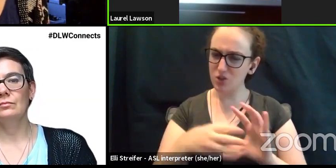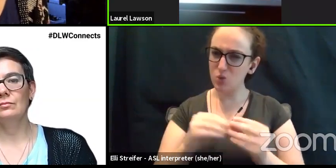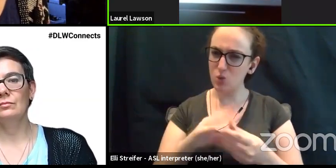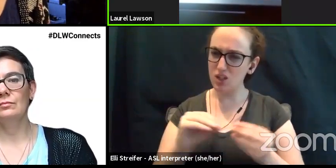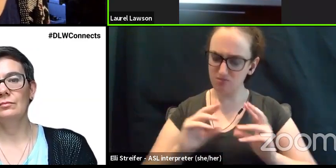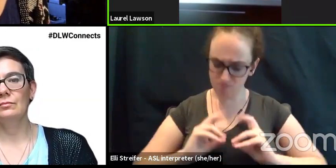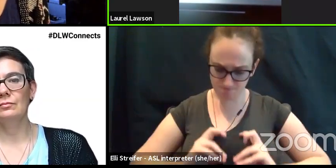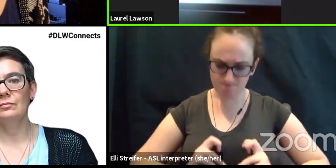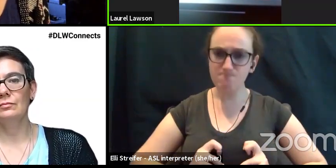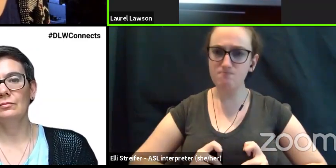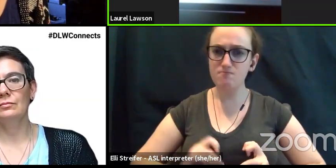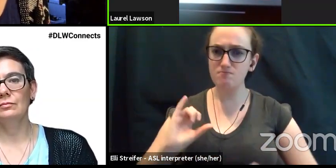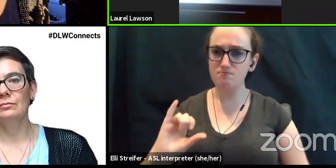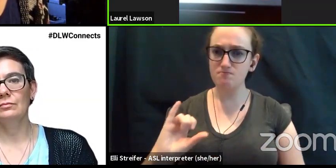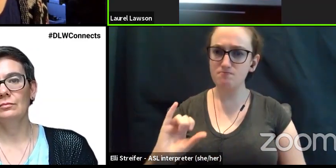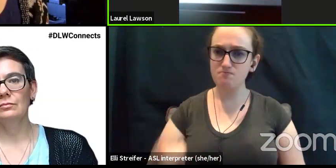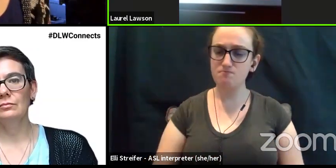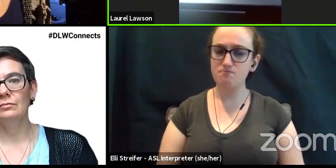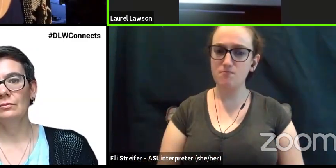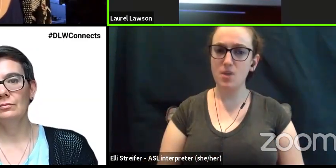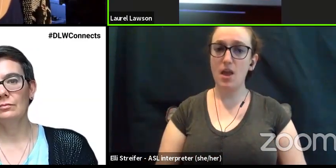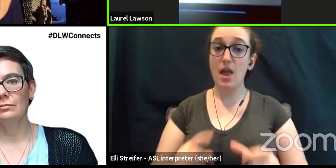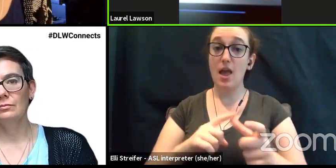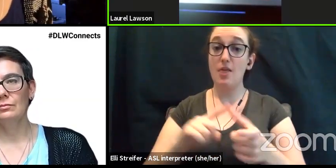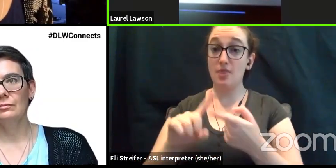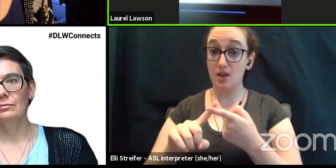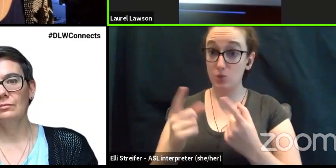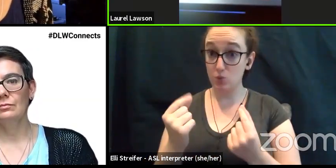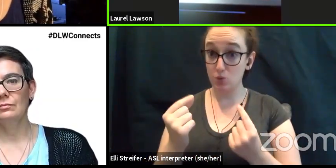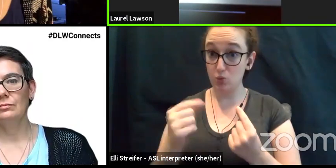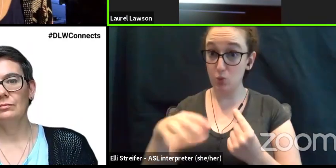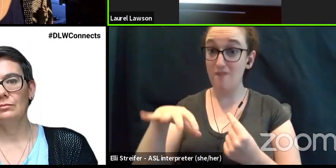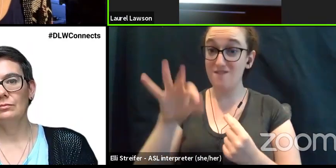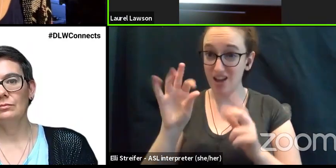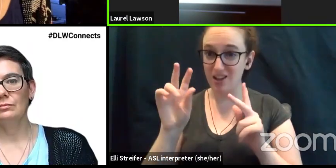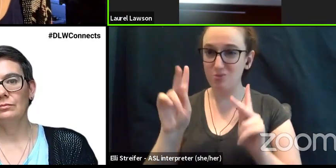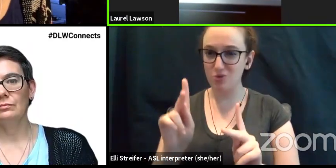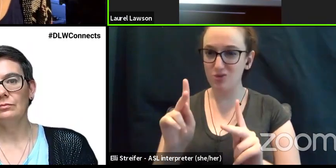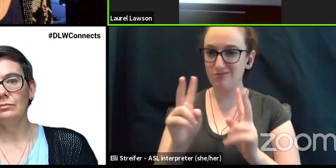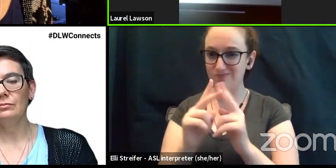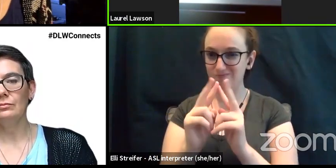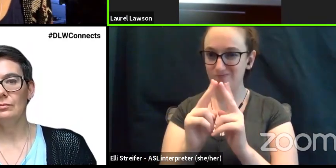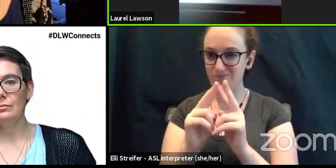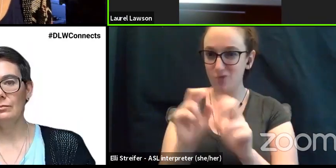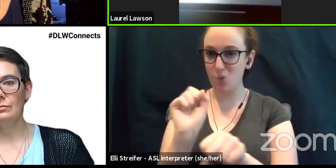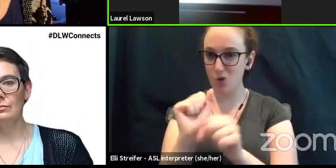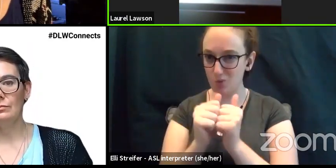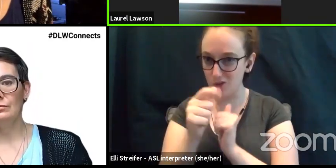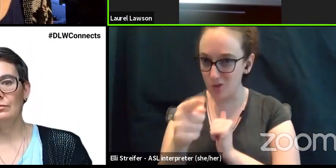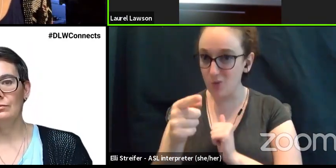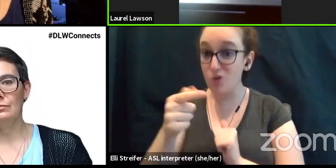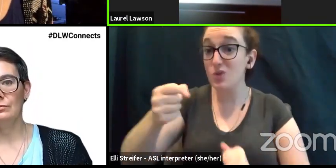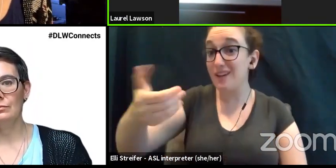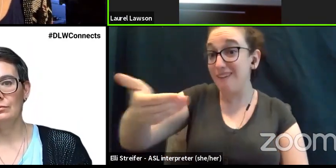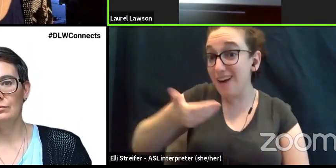then you need to find someone to work with you, hire a